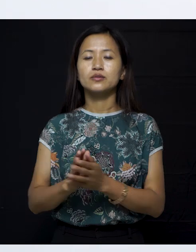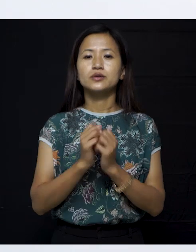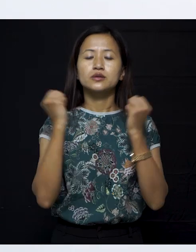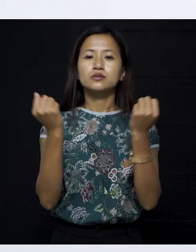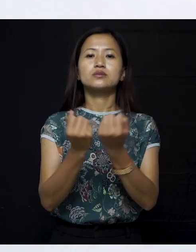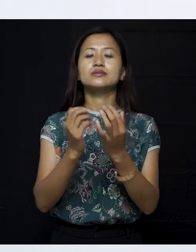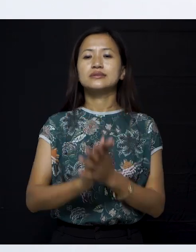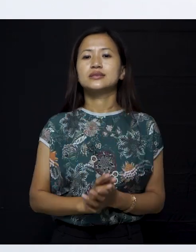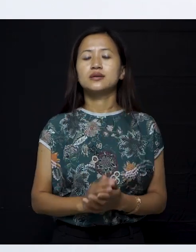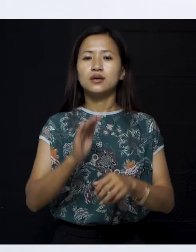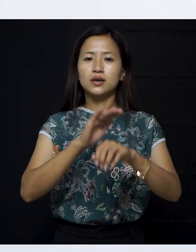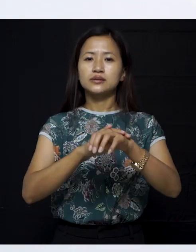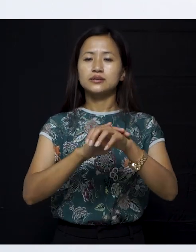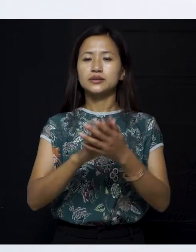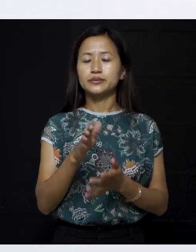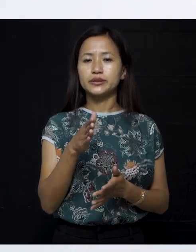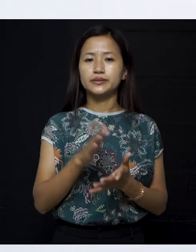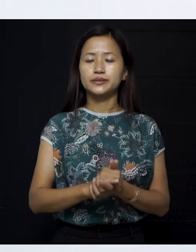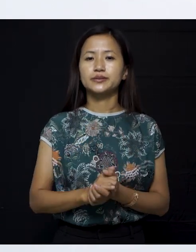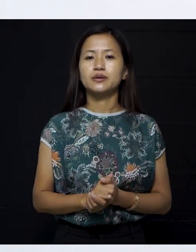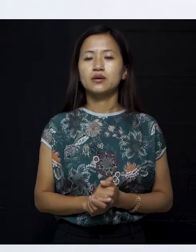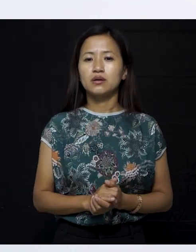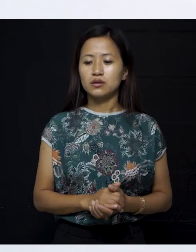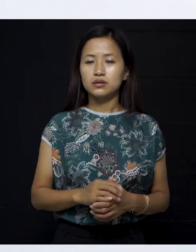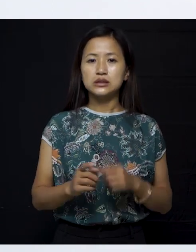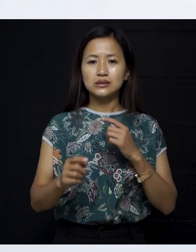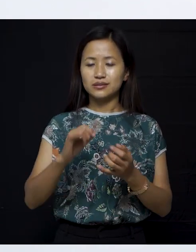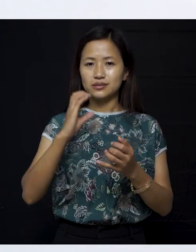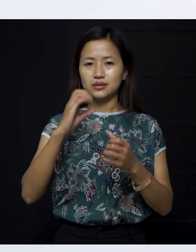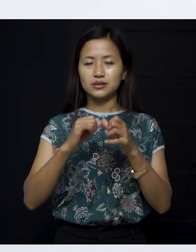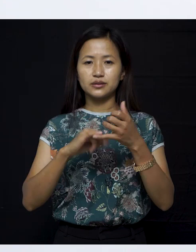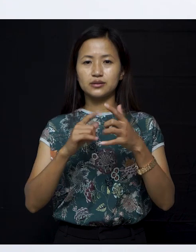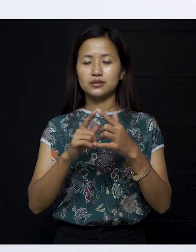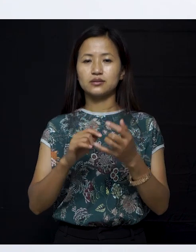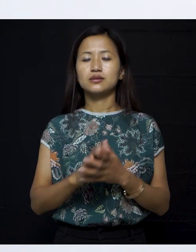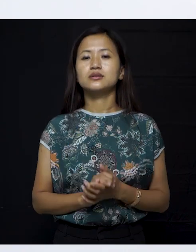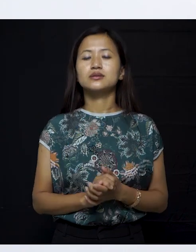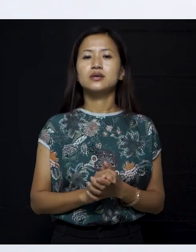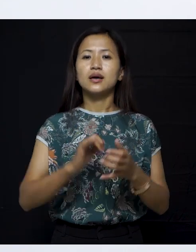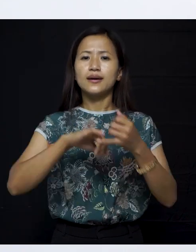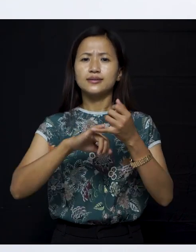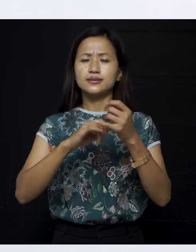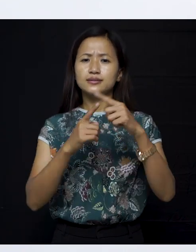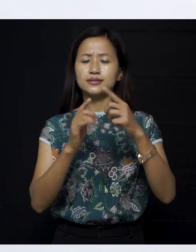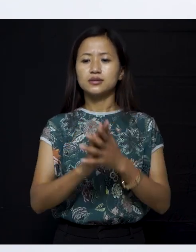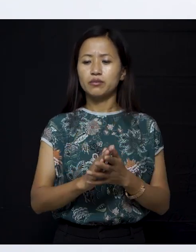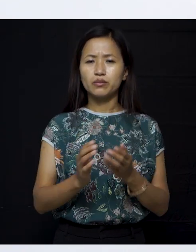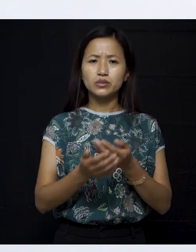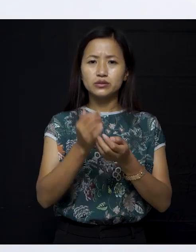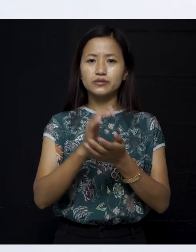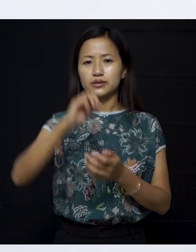that was untouchability. Now, the caste system is still prevalent in most of the Indian states